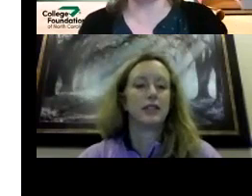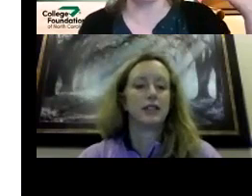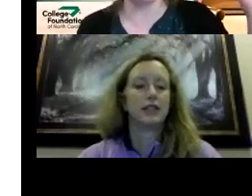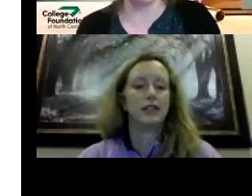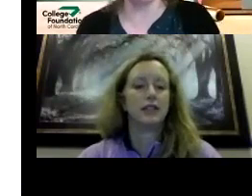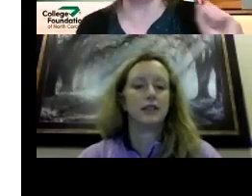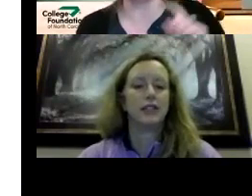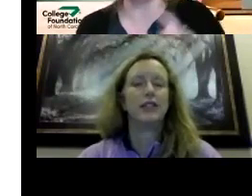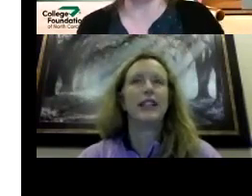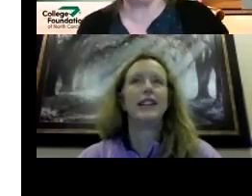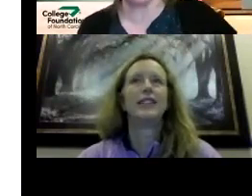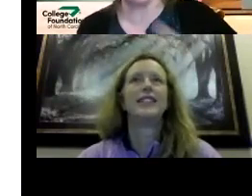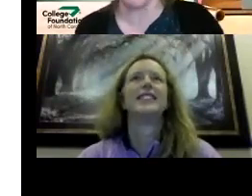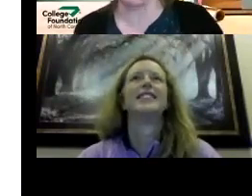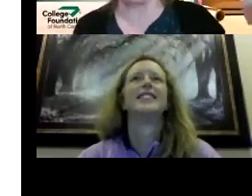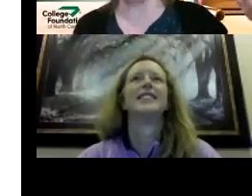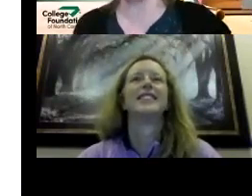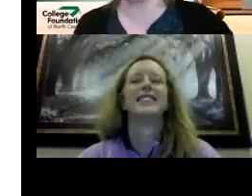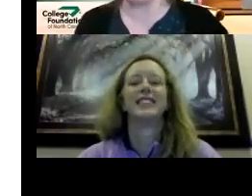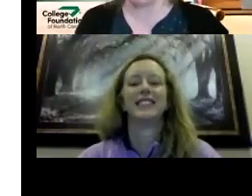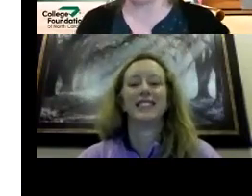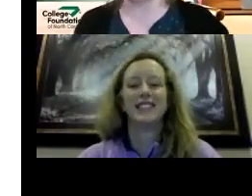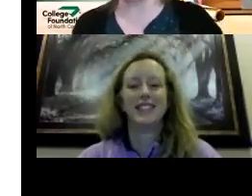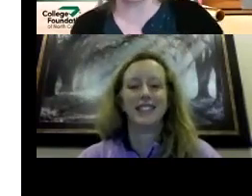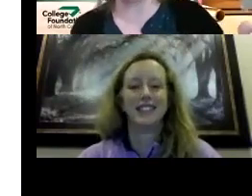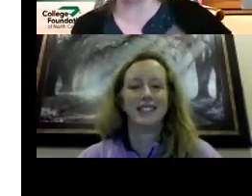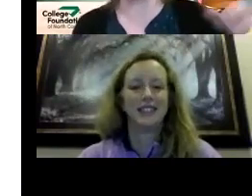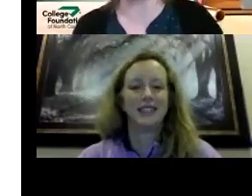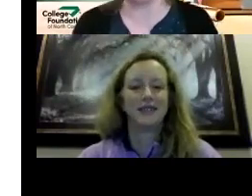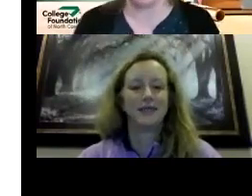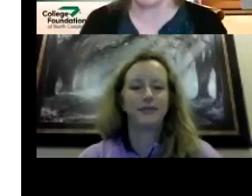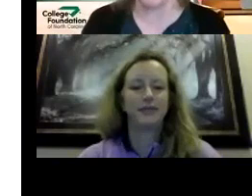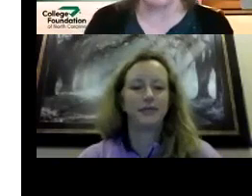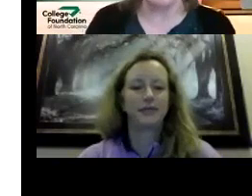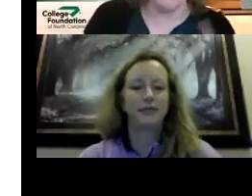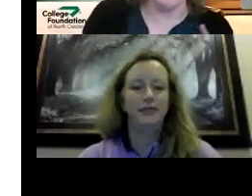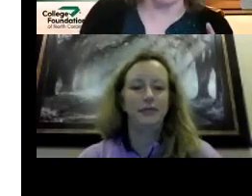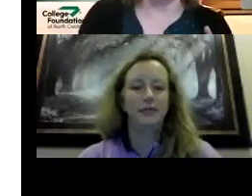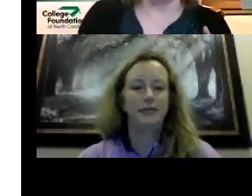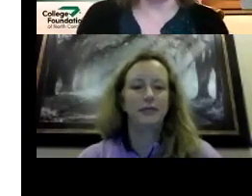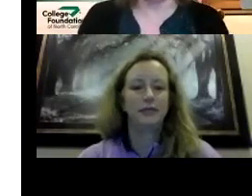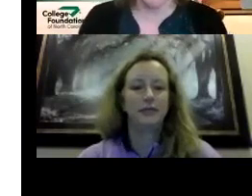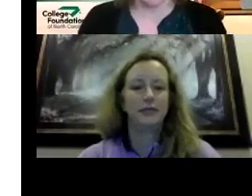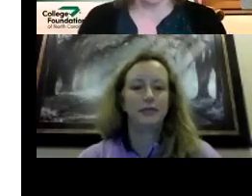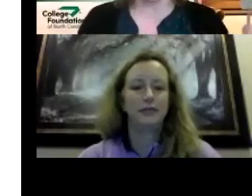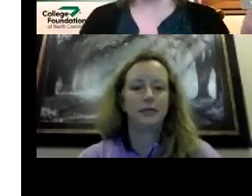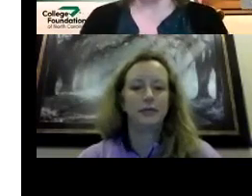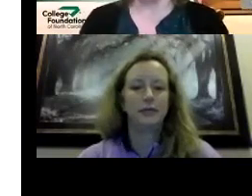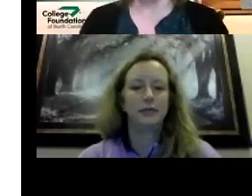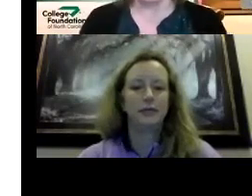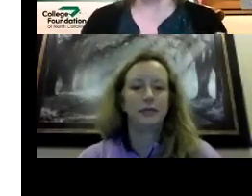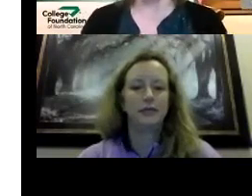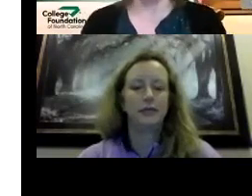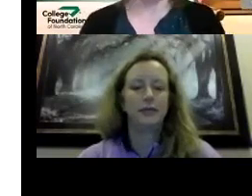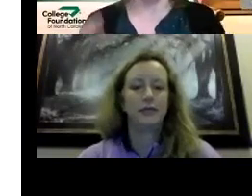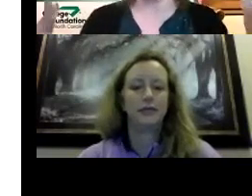students use a personal email, not a school email, because once you graduate, that school email goes away. So student aid